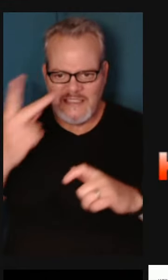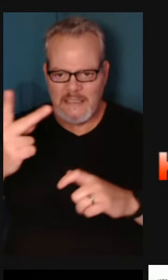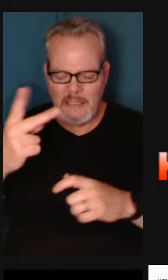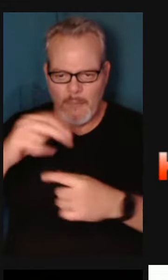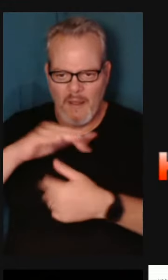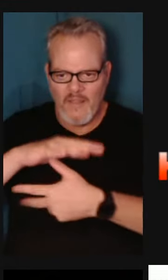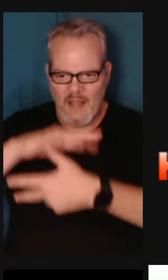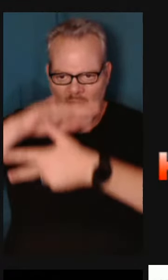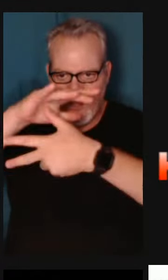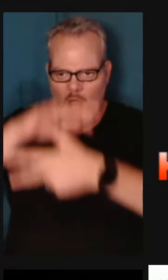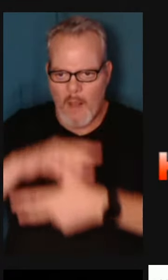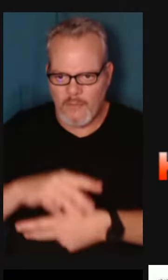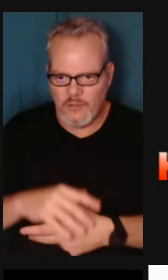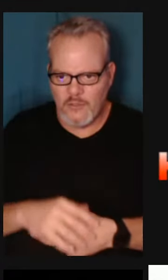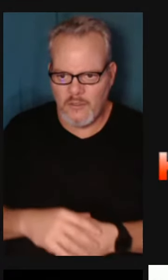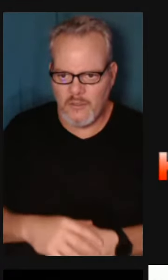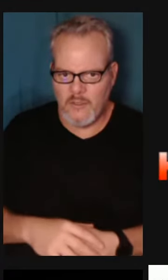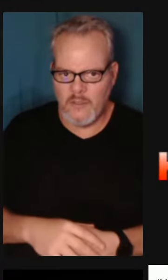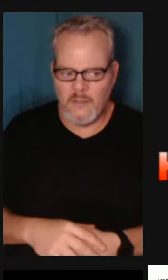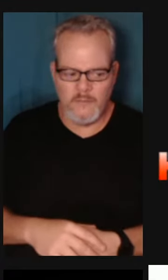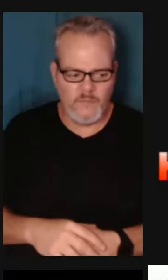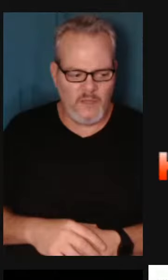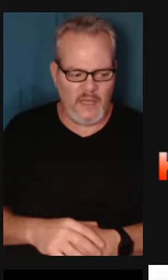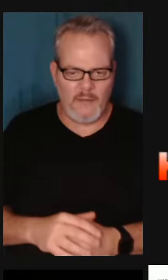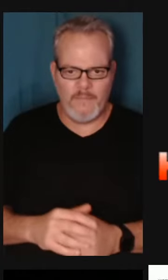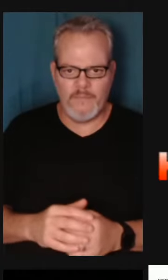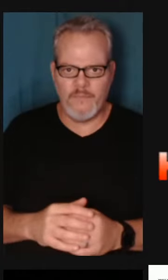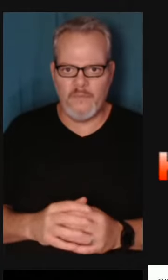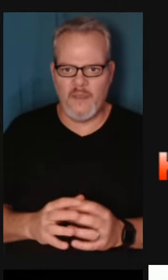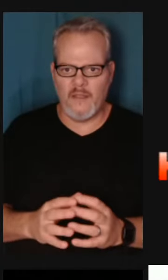I'm not sure if that's what you would do today, but